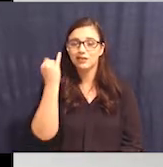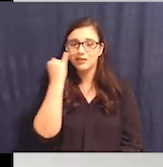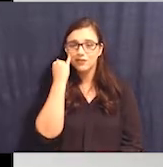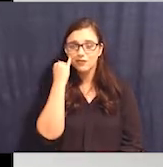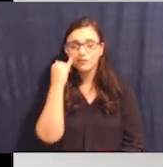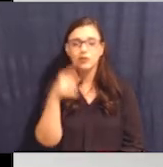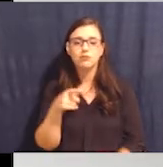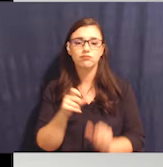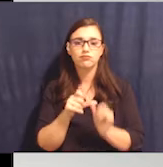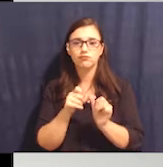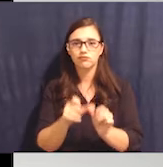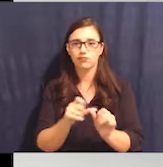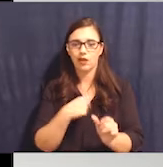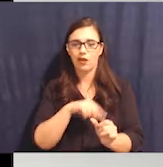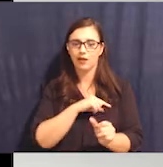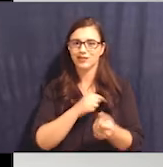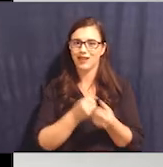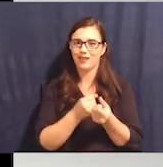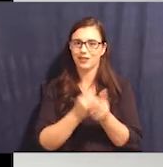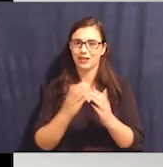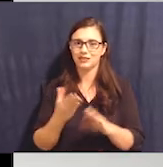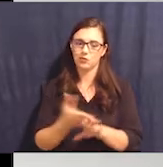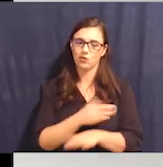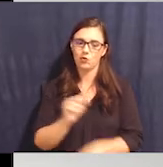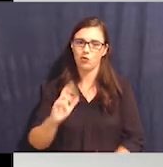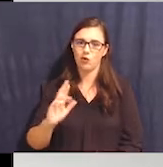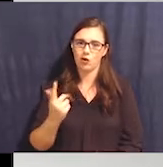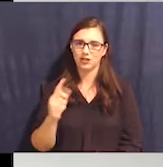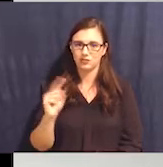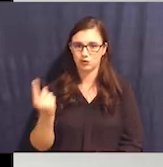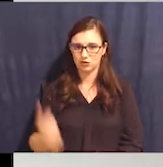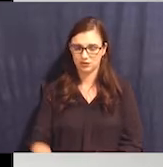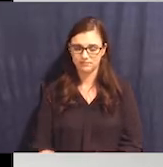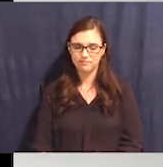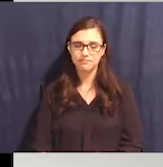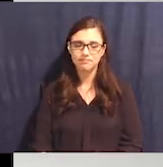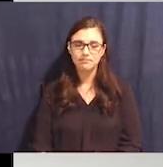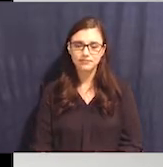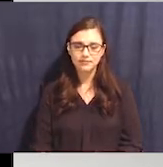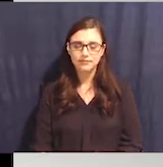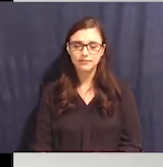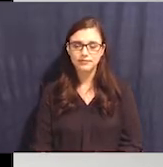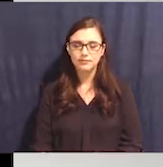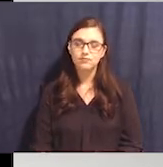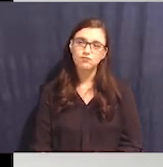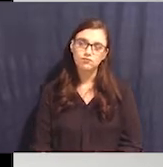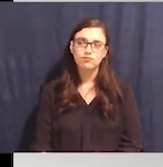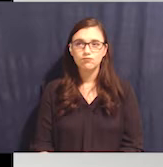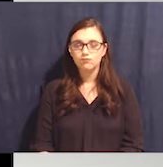$300 if you retain us as advocates by August 1st.